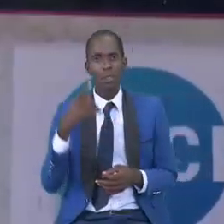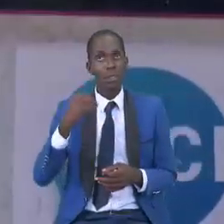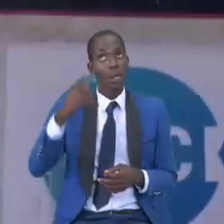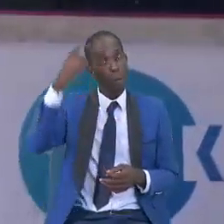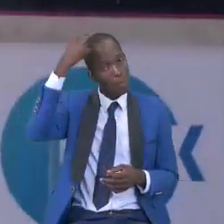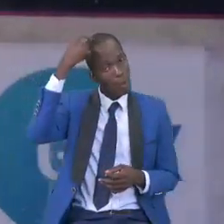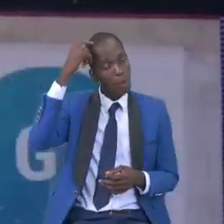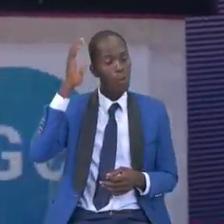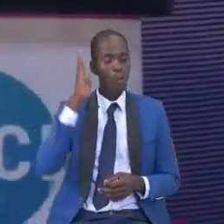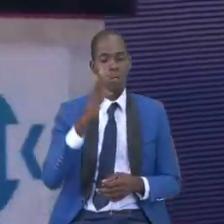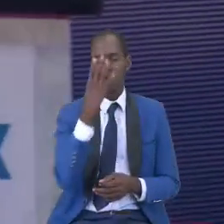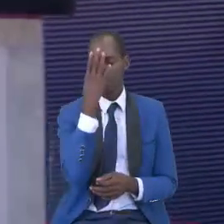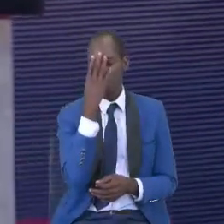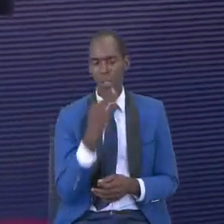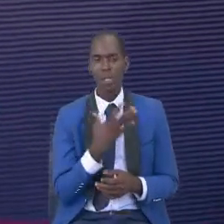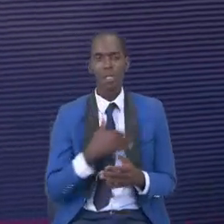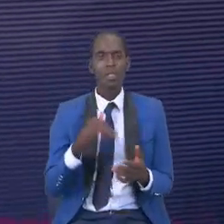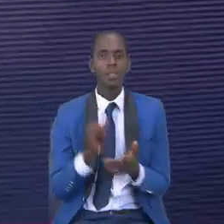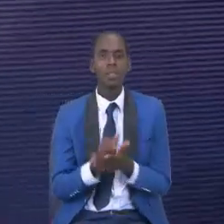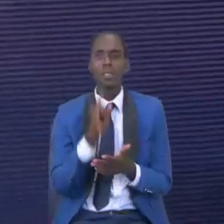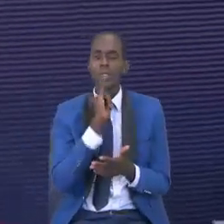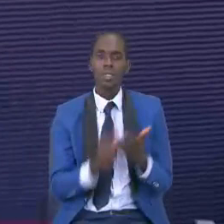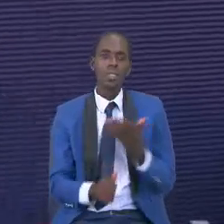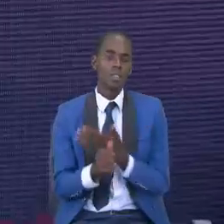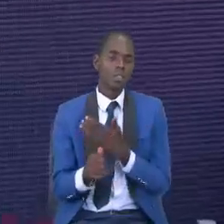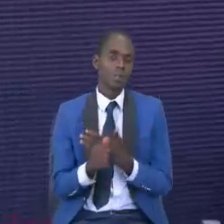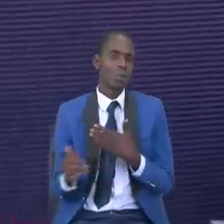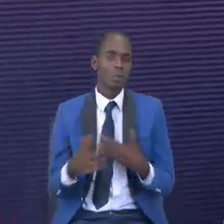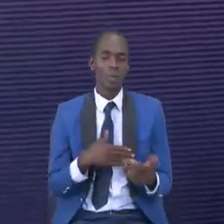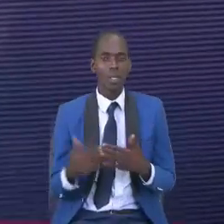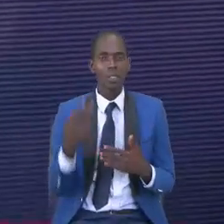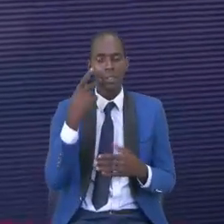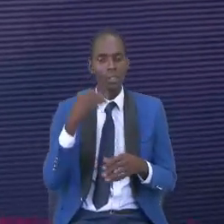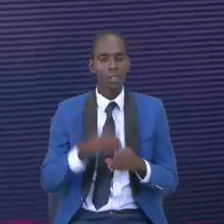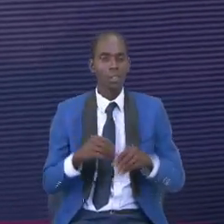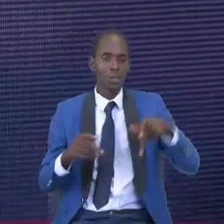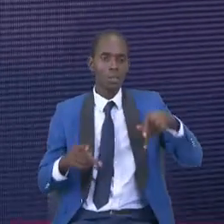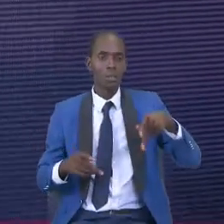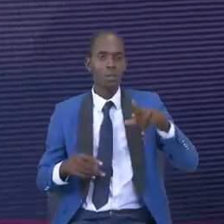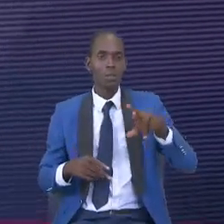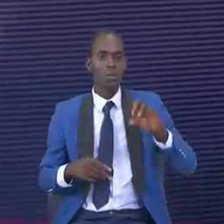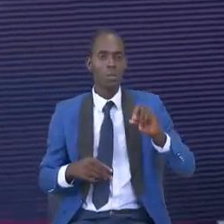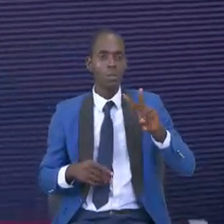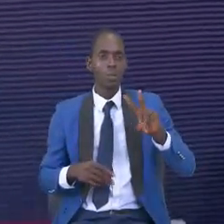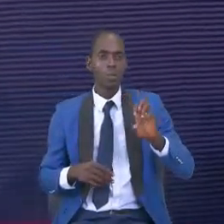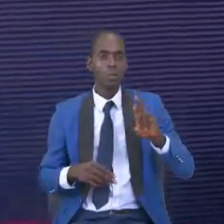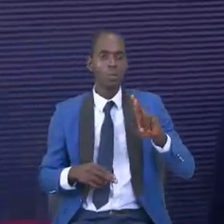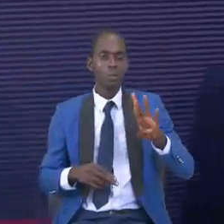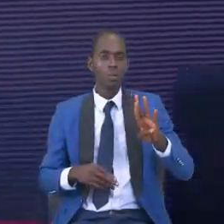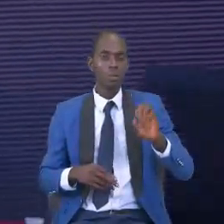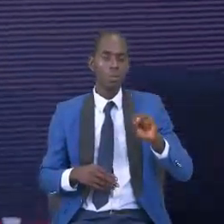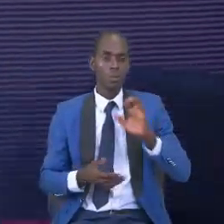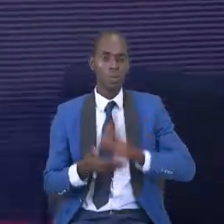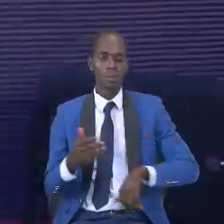dangerous situation. Look at Proverbs chapter 23, and I'm reading there from verse 34. Proverbs chapter 23